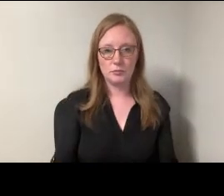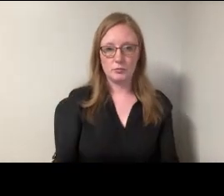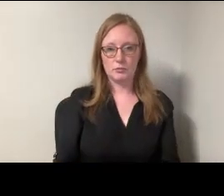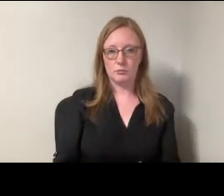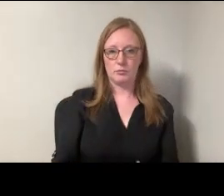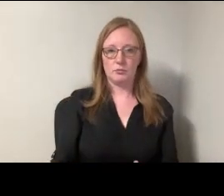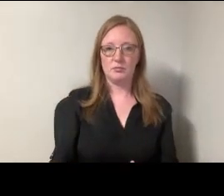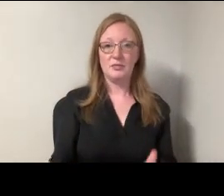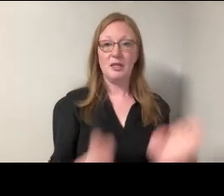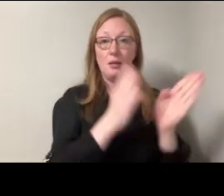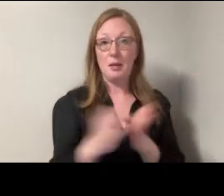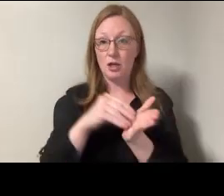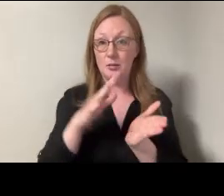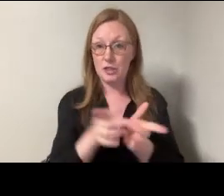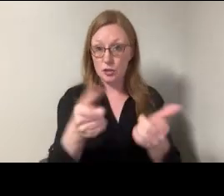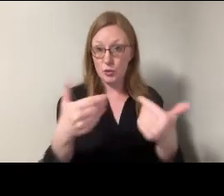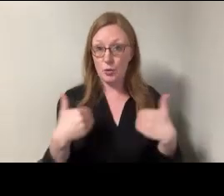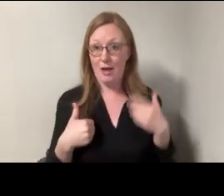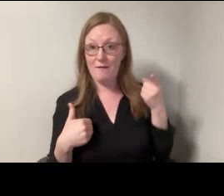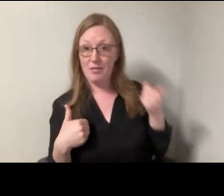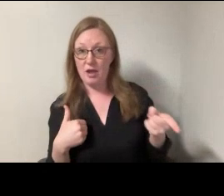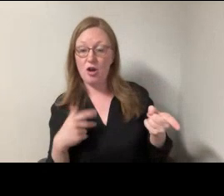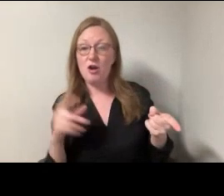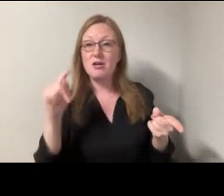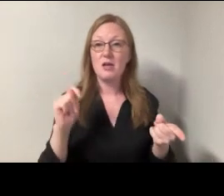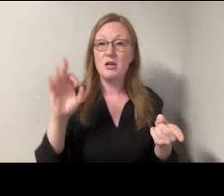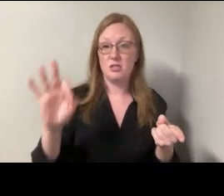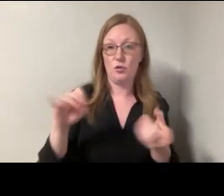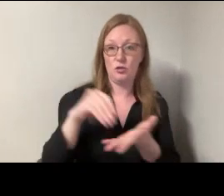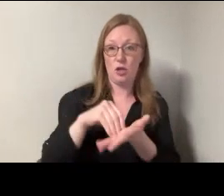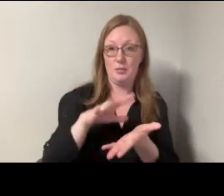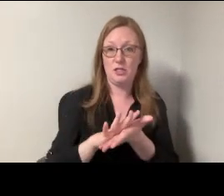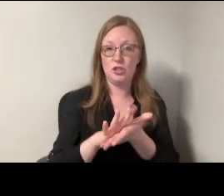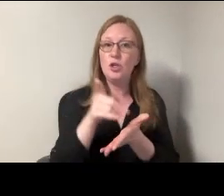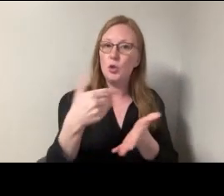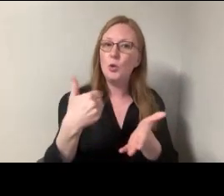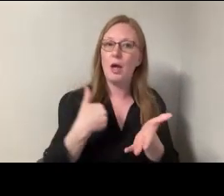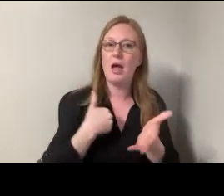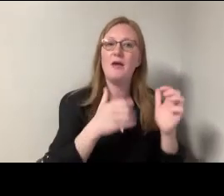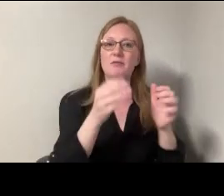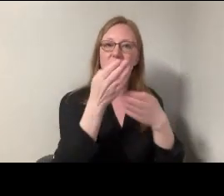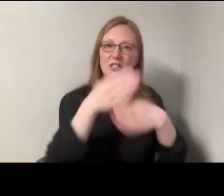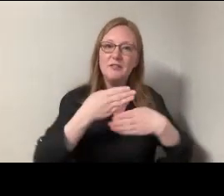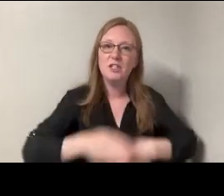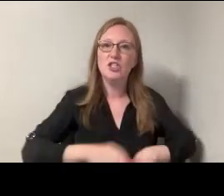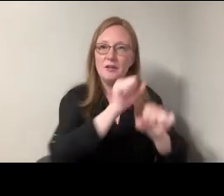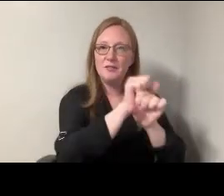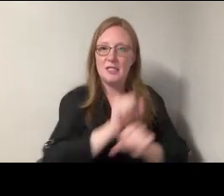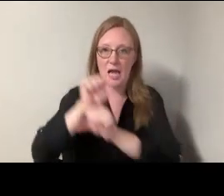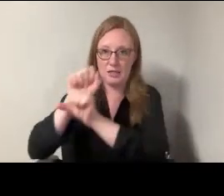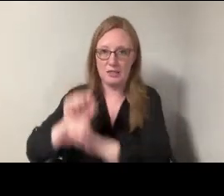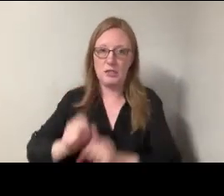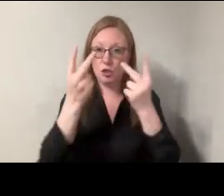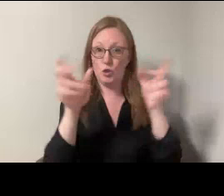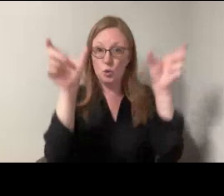planning document here, the task force document, we divided those tasks up into two columns. First of all, there's